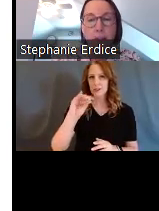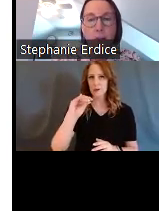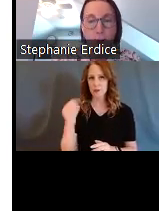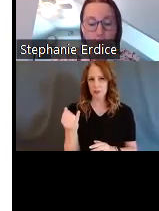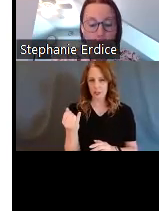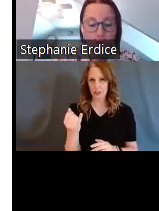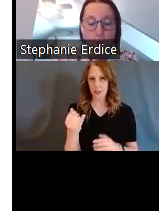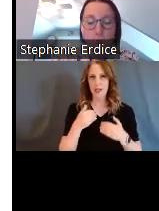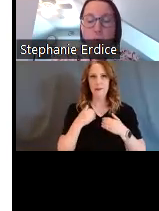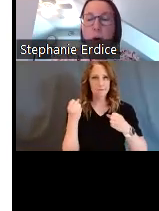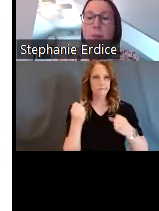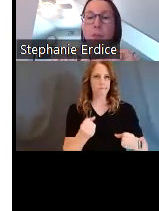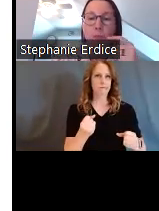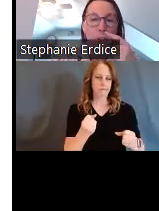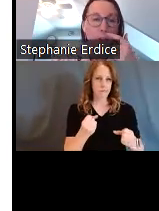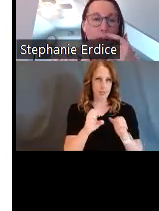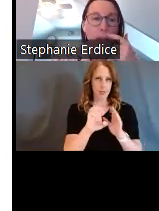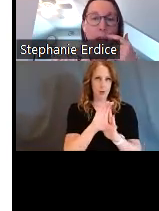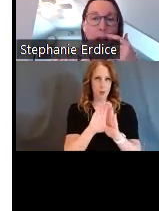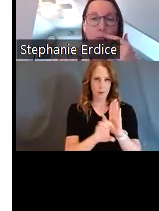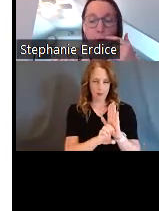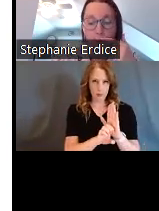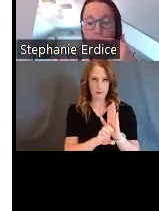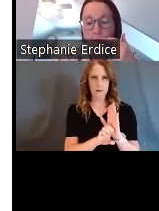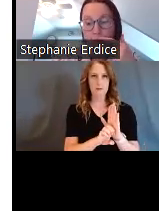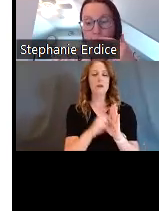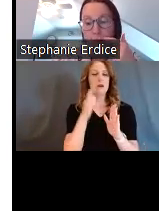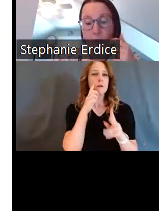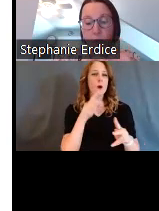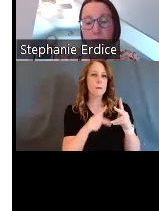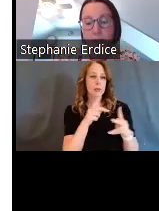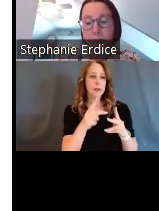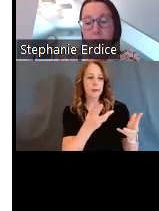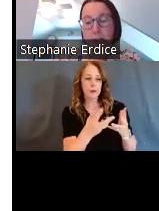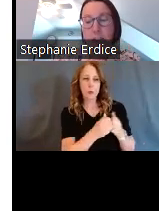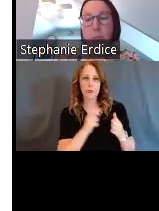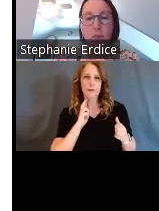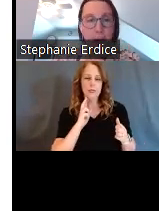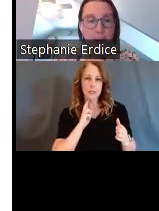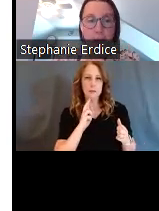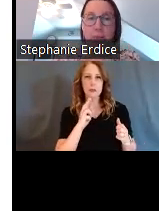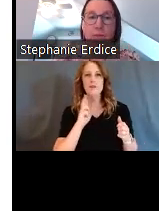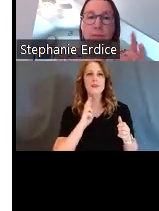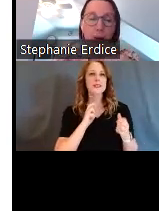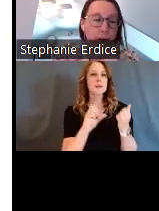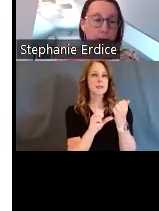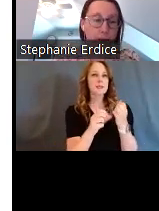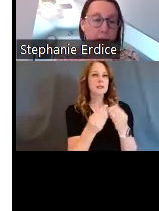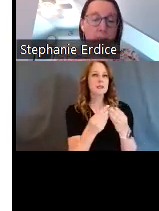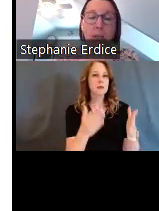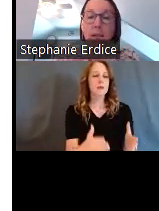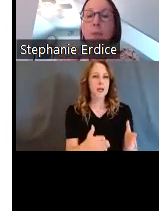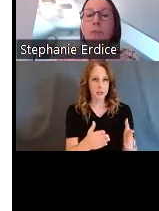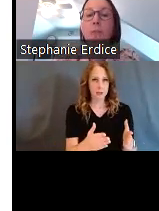strong ethical code for the folks that they have working with victims. So they're victim assistance providers. They have